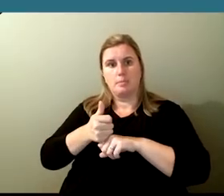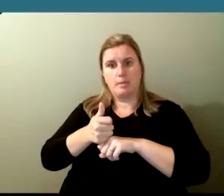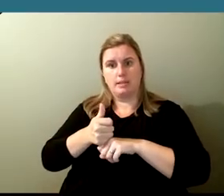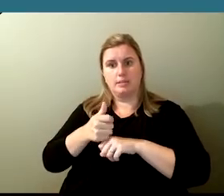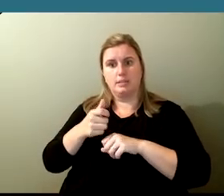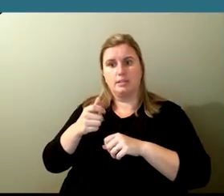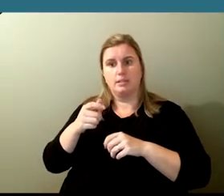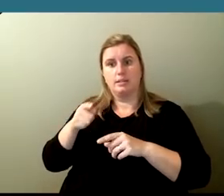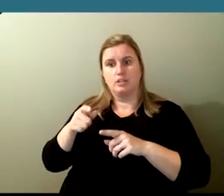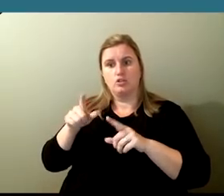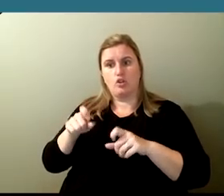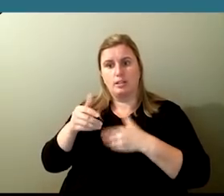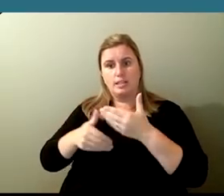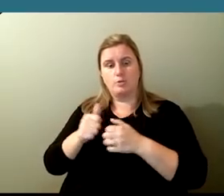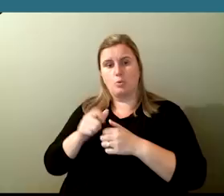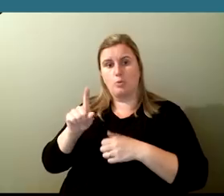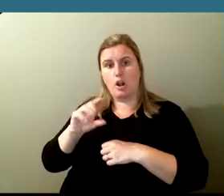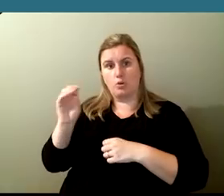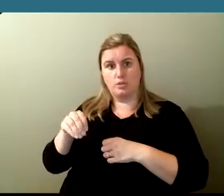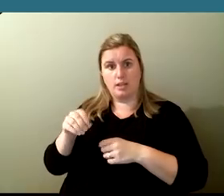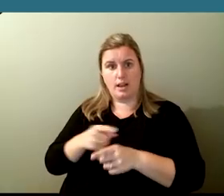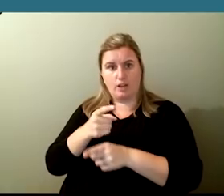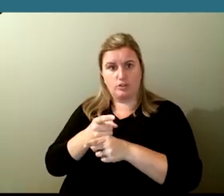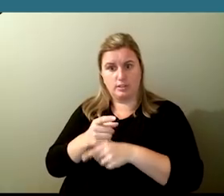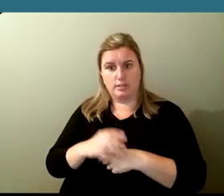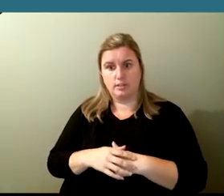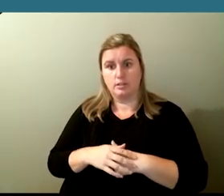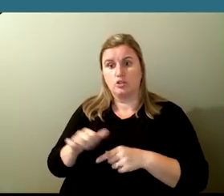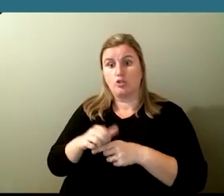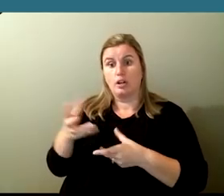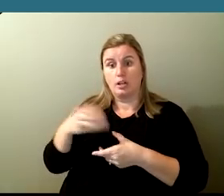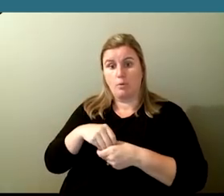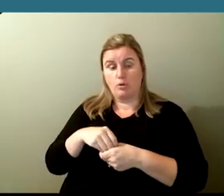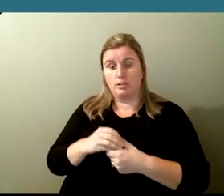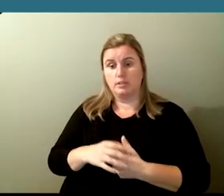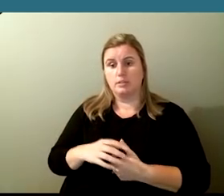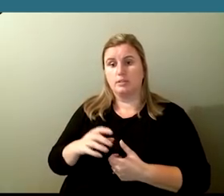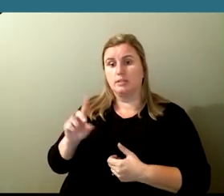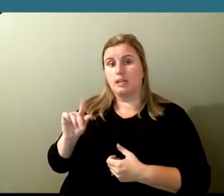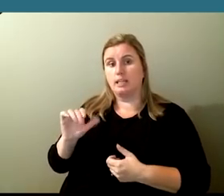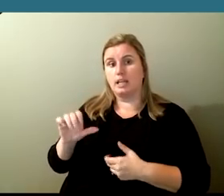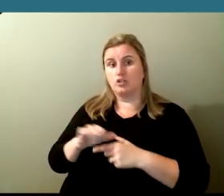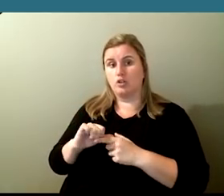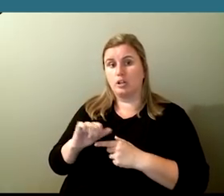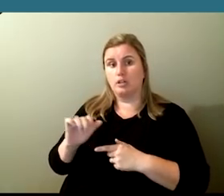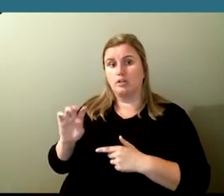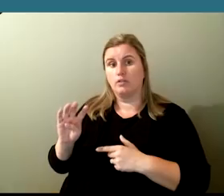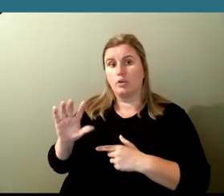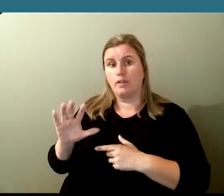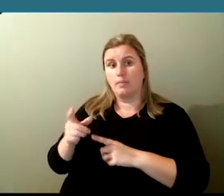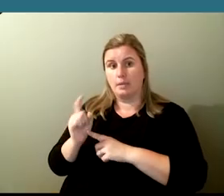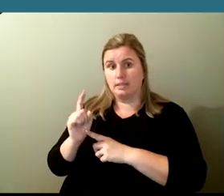discrete trial steps with 100% accuracy. What were some of the training components? Didactic training, which lasted about